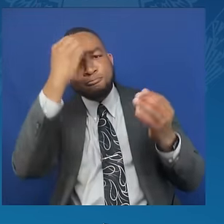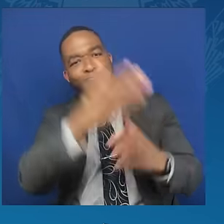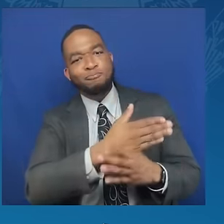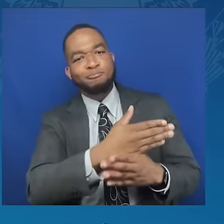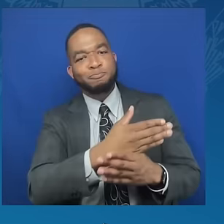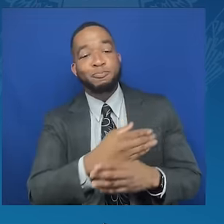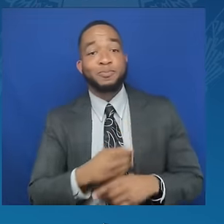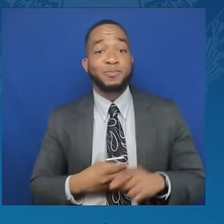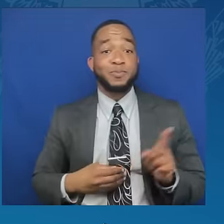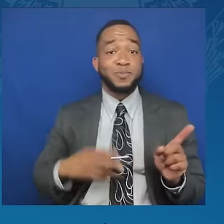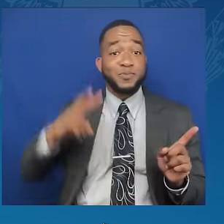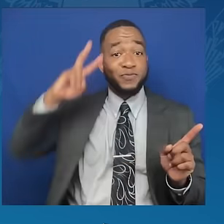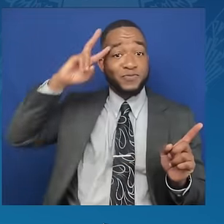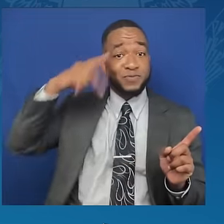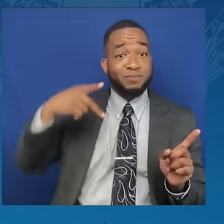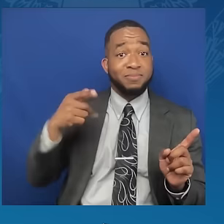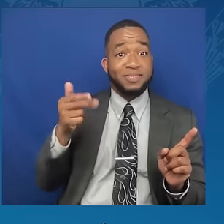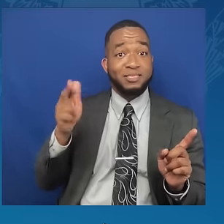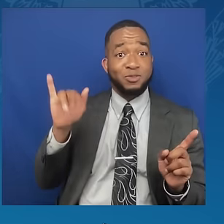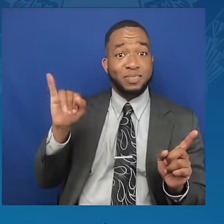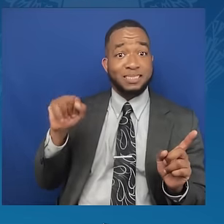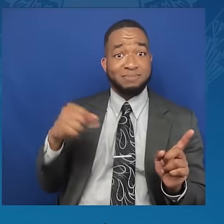today, but for the people of tomorrow.